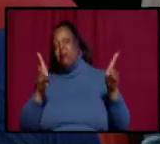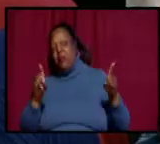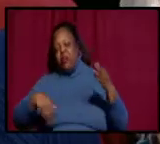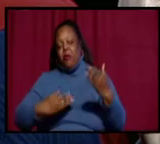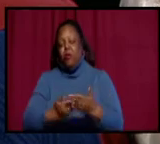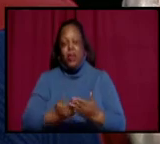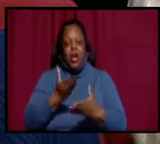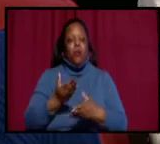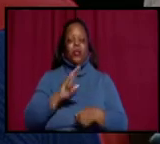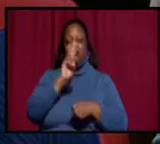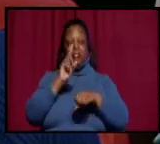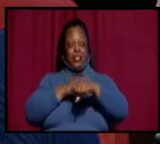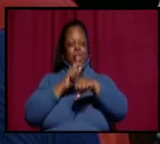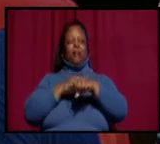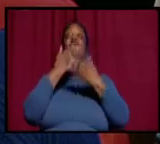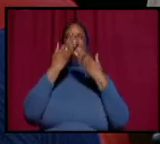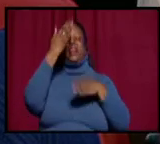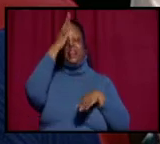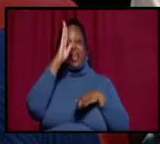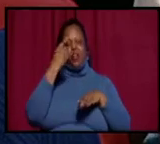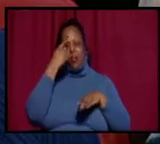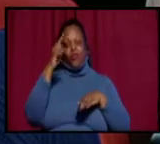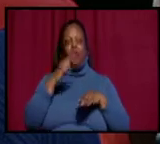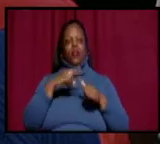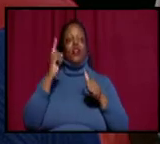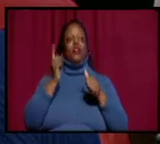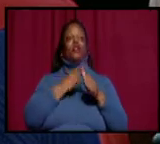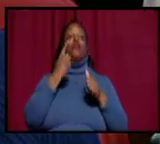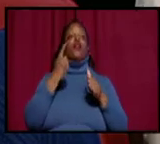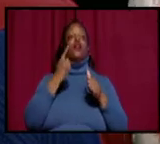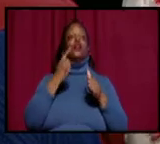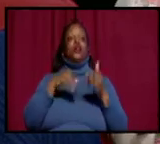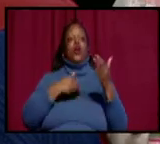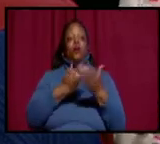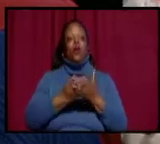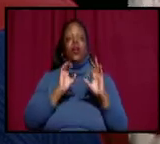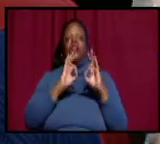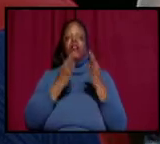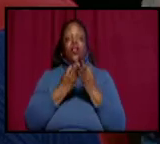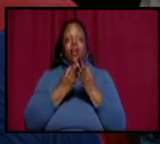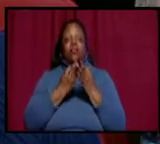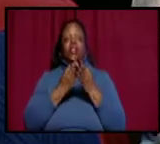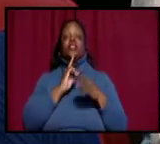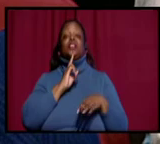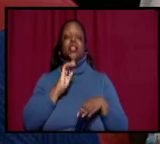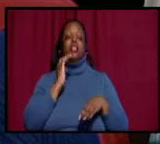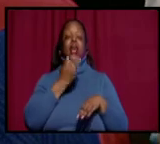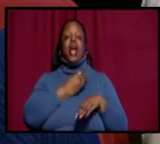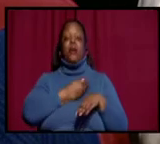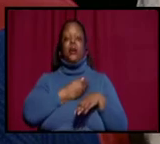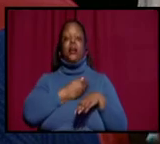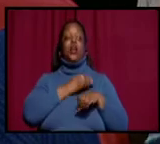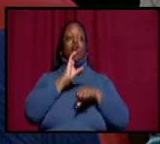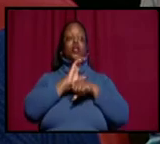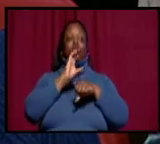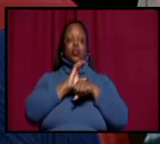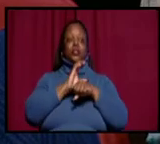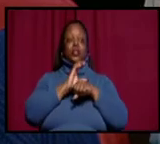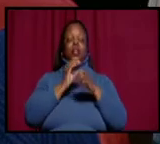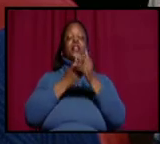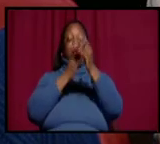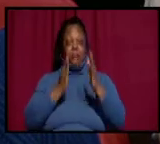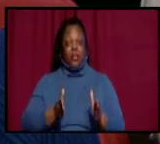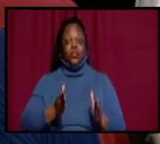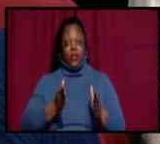Amen. And I want to just take a moment and thank God for the firstborn of the family. She is our church